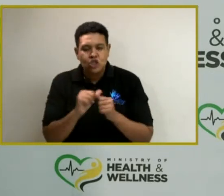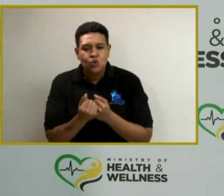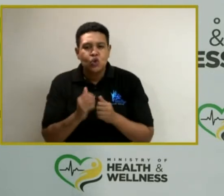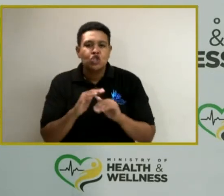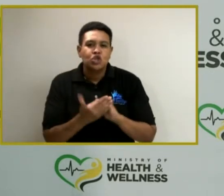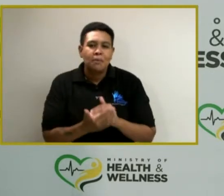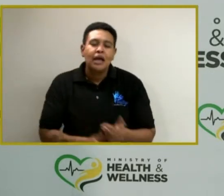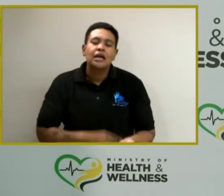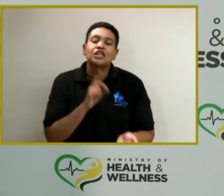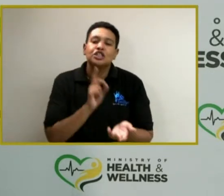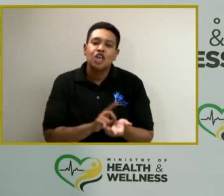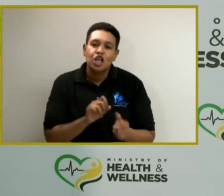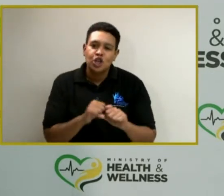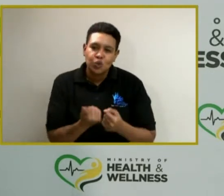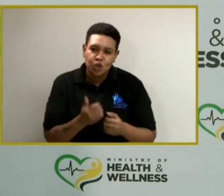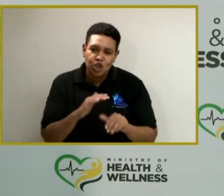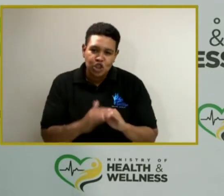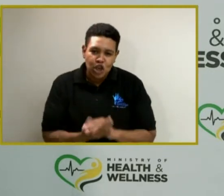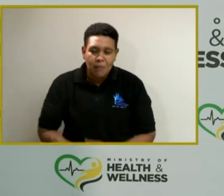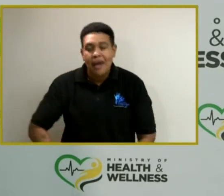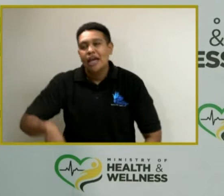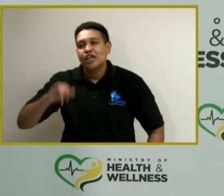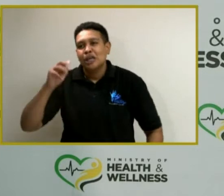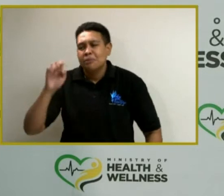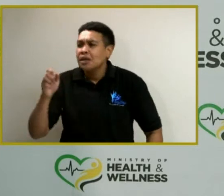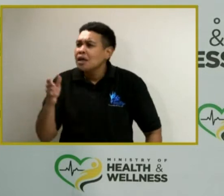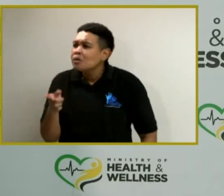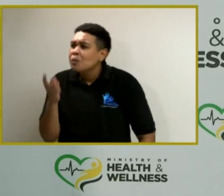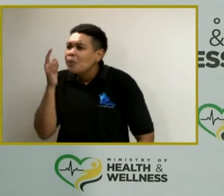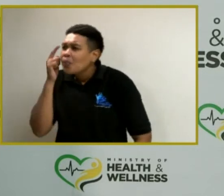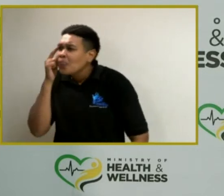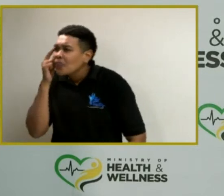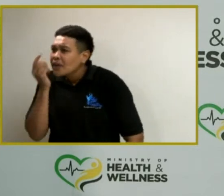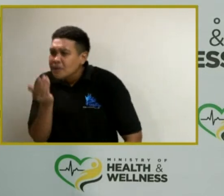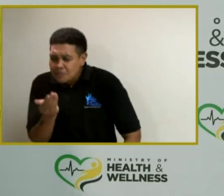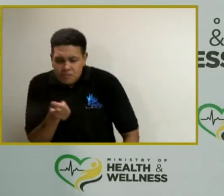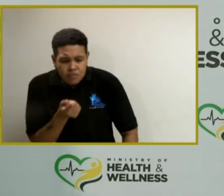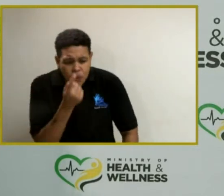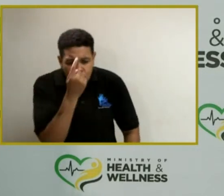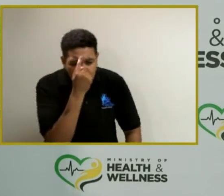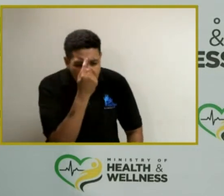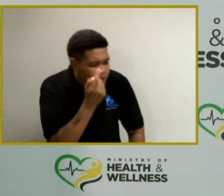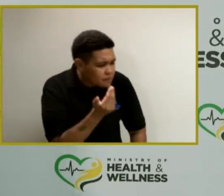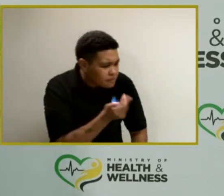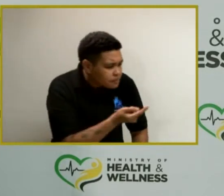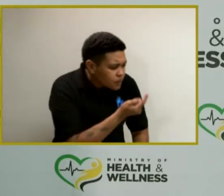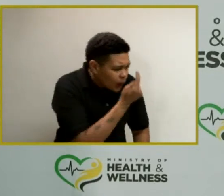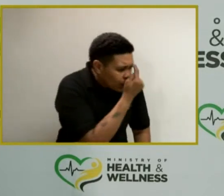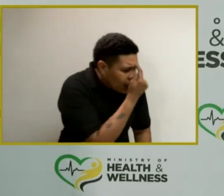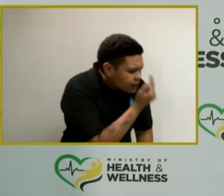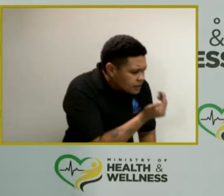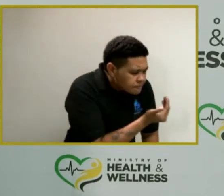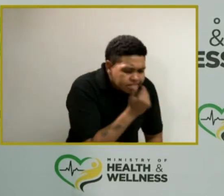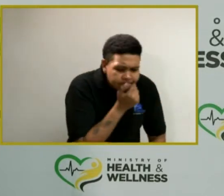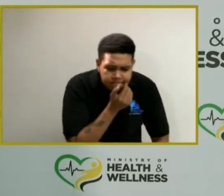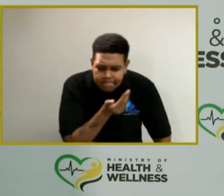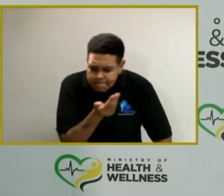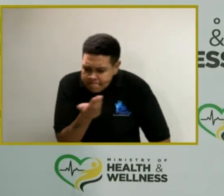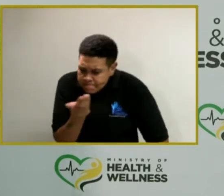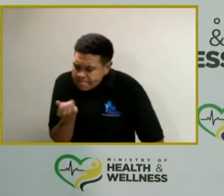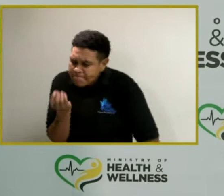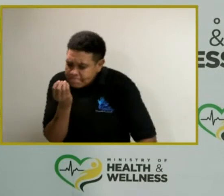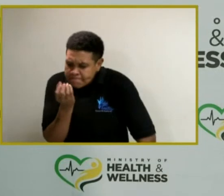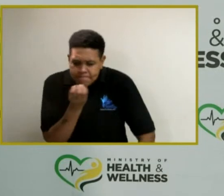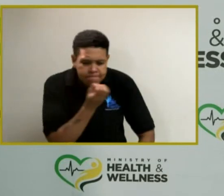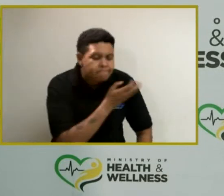to get their own perspectives as representatives of their membership on what was happening. And it's quite clear